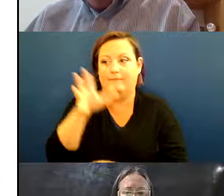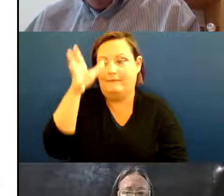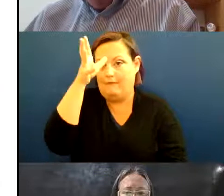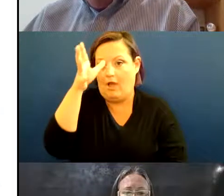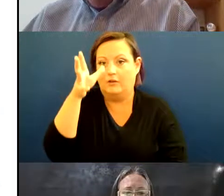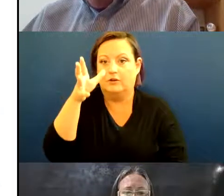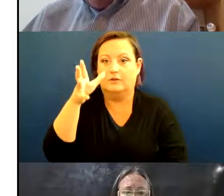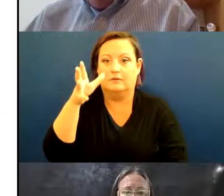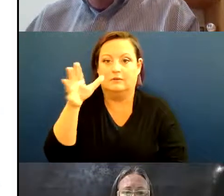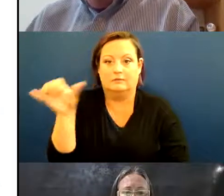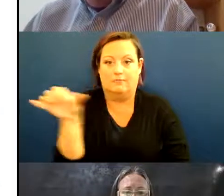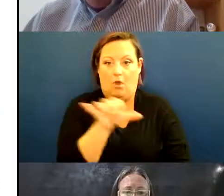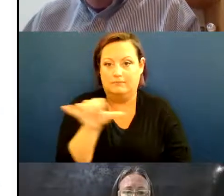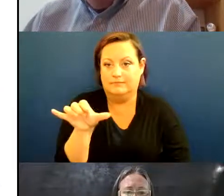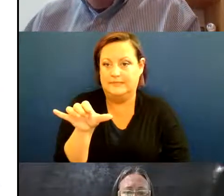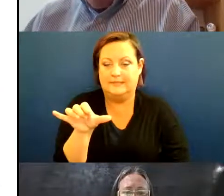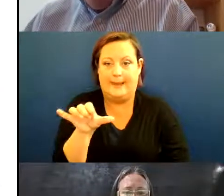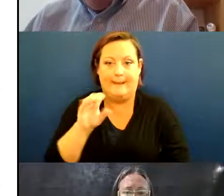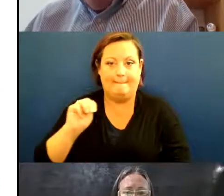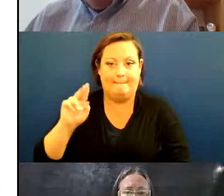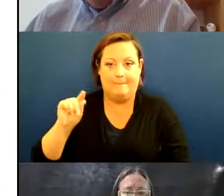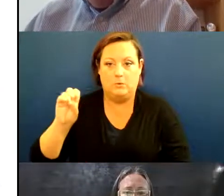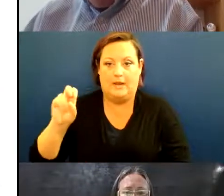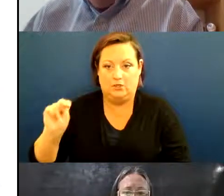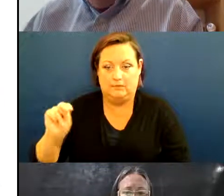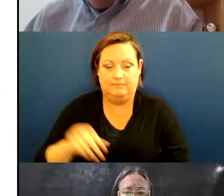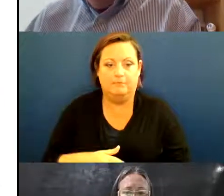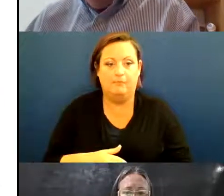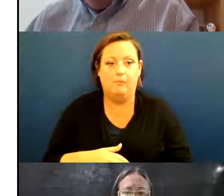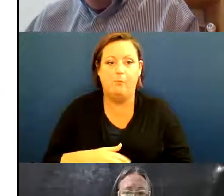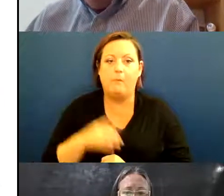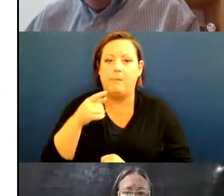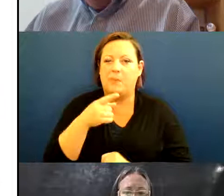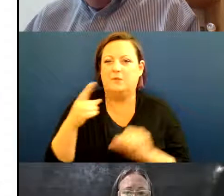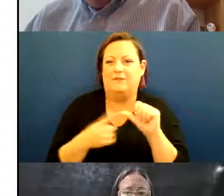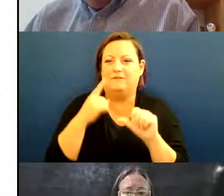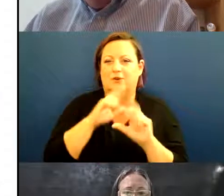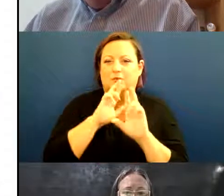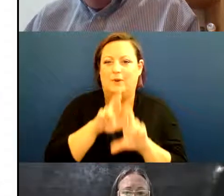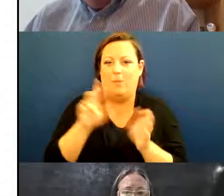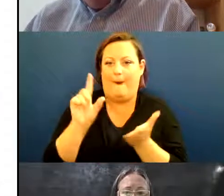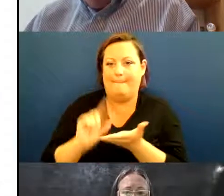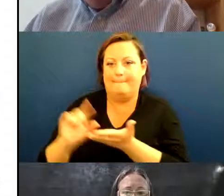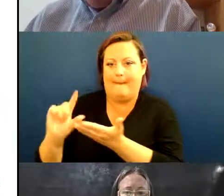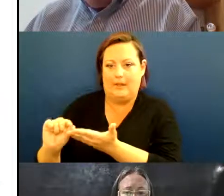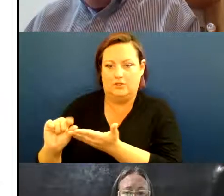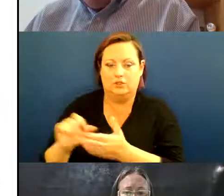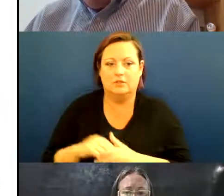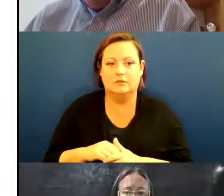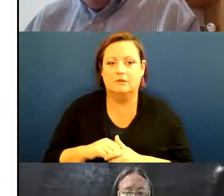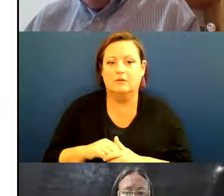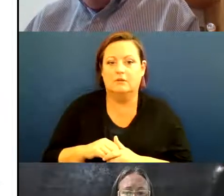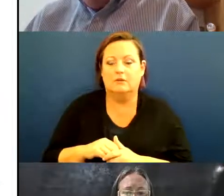mutation. So this was the first report that we published in Science of